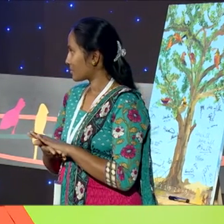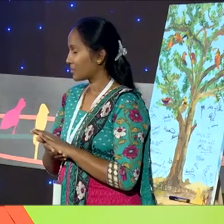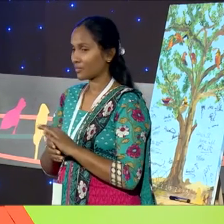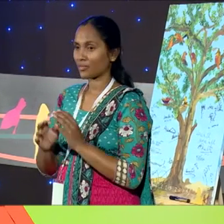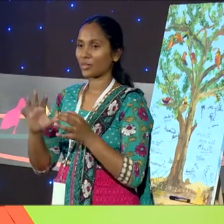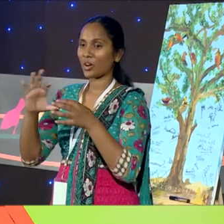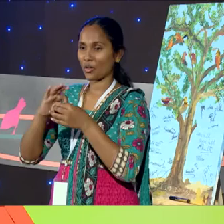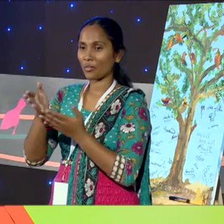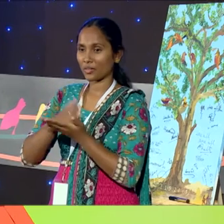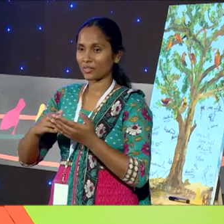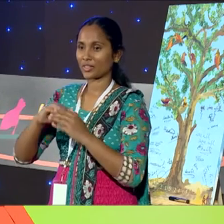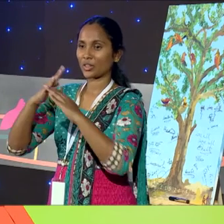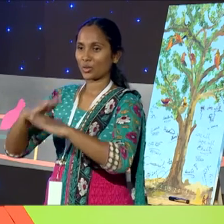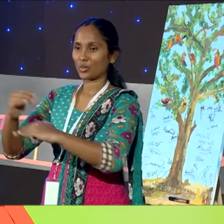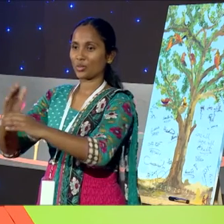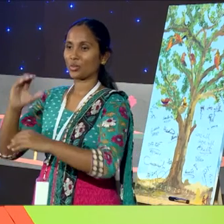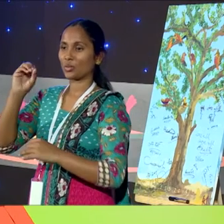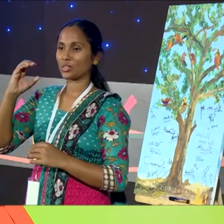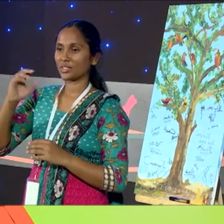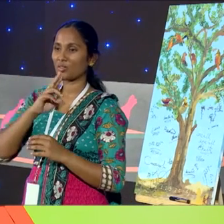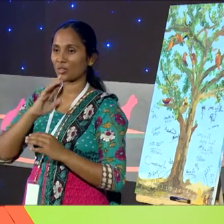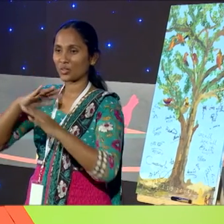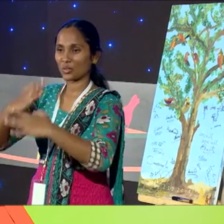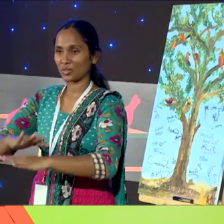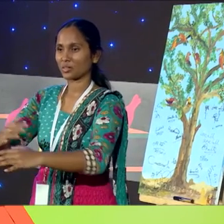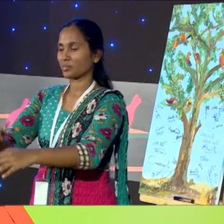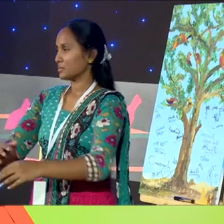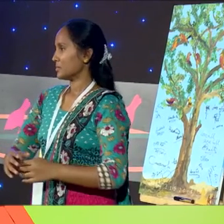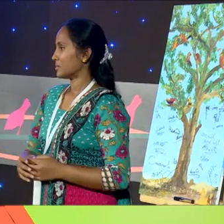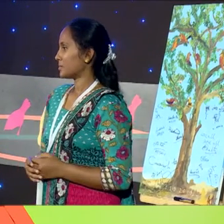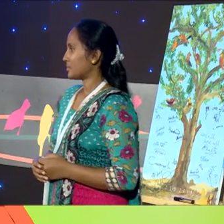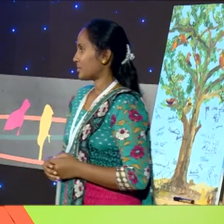ocean, you can be as powerful as the ocean. So,